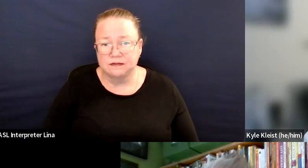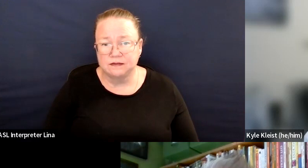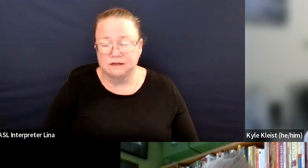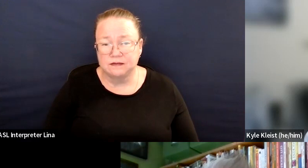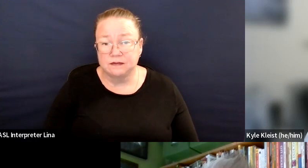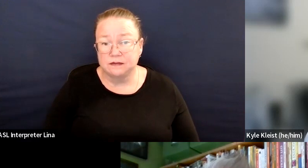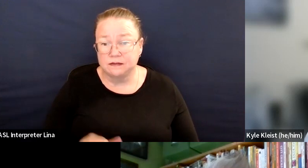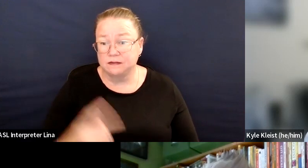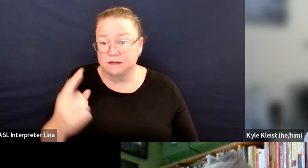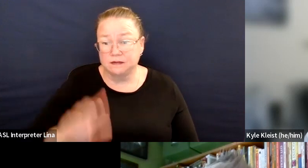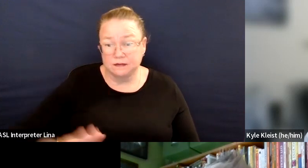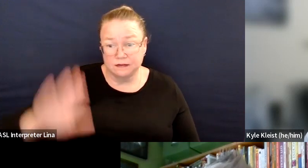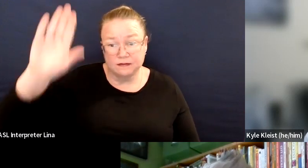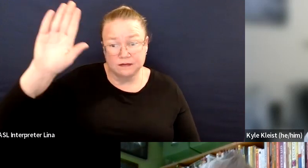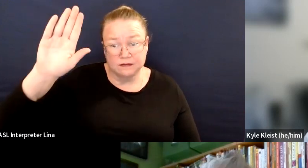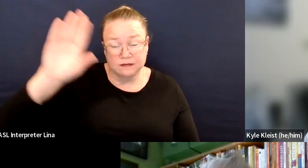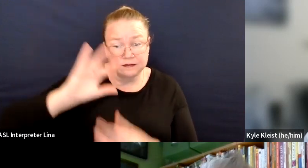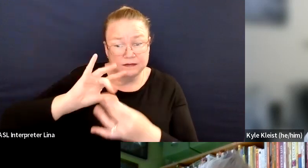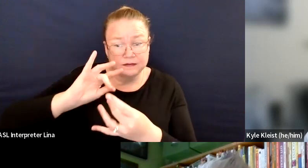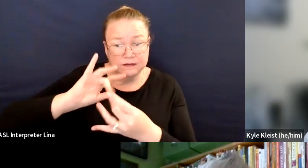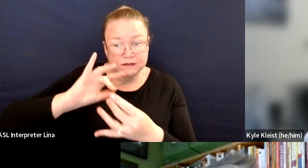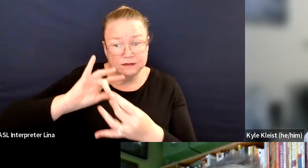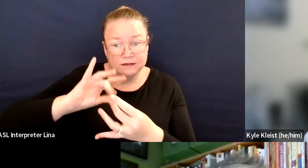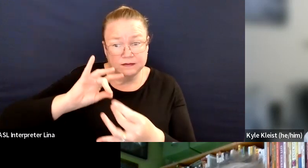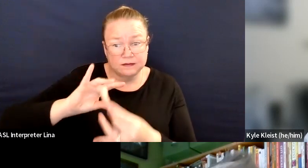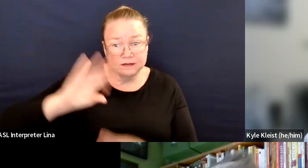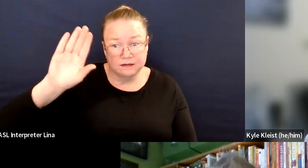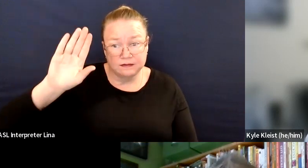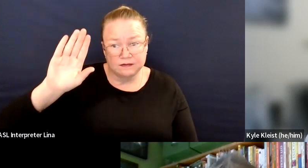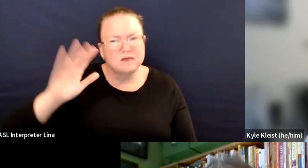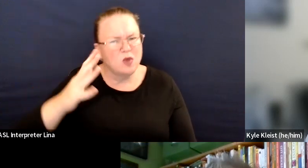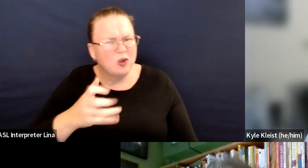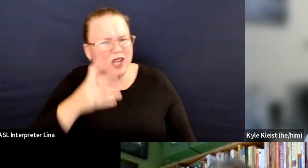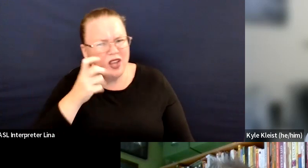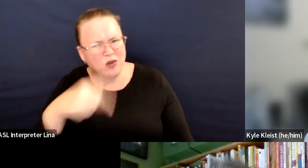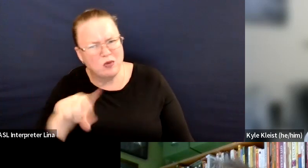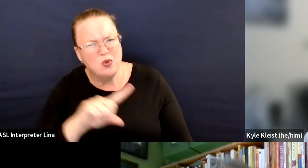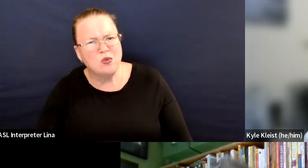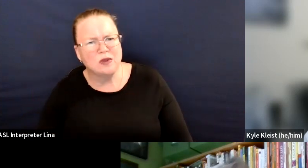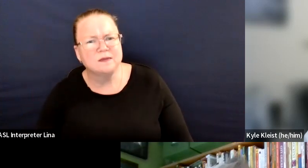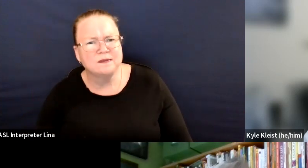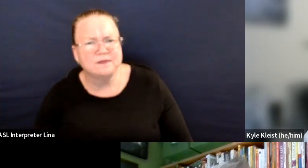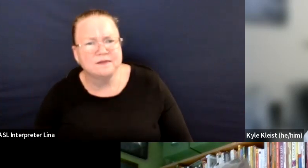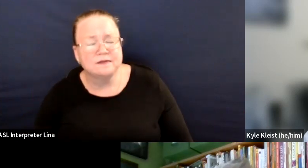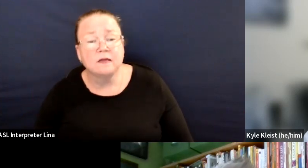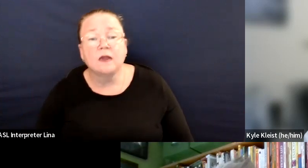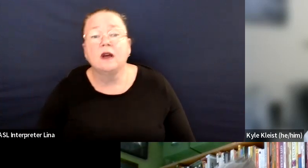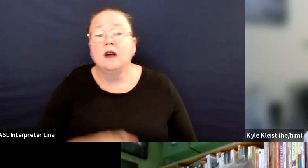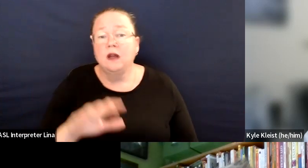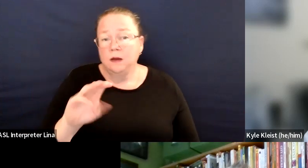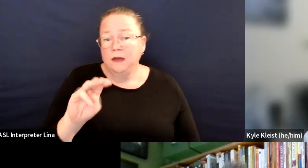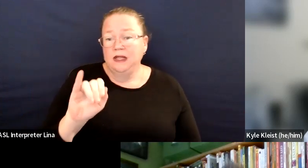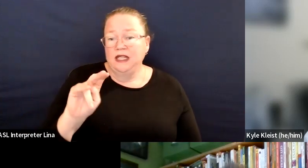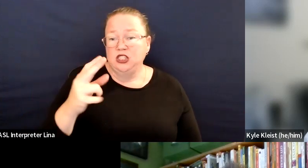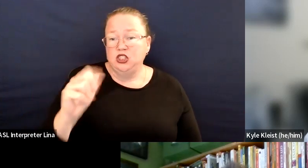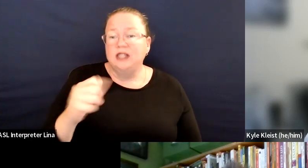Anybody want to raise your hand and share some comments? Would love to hear from you. Manisha says in the chat,